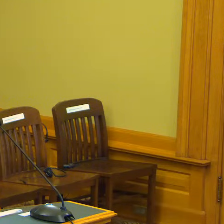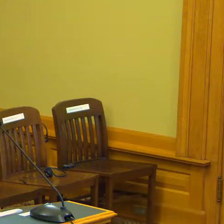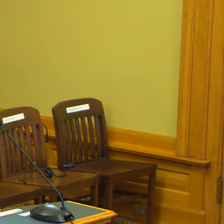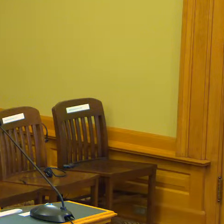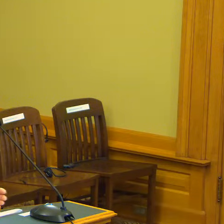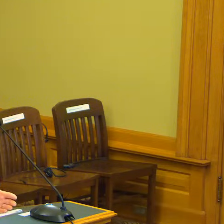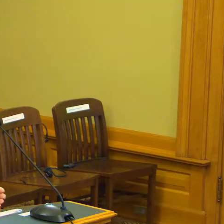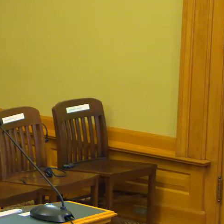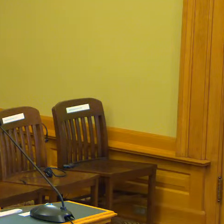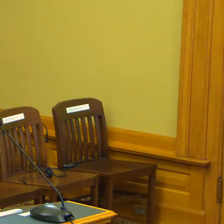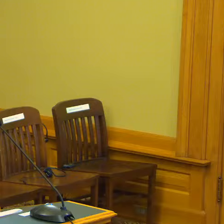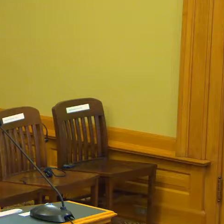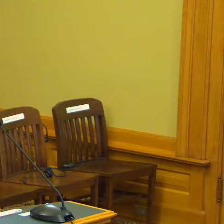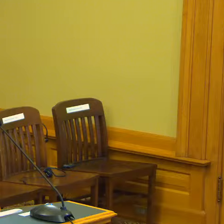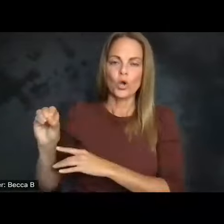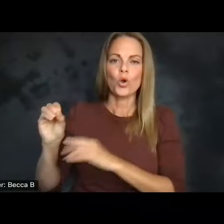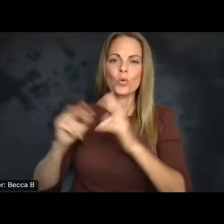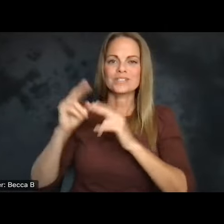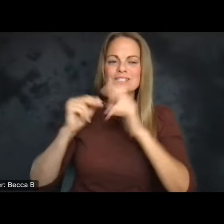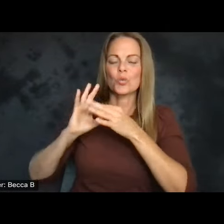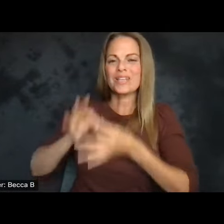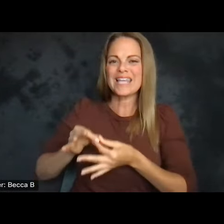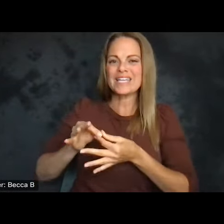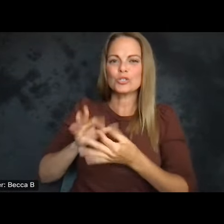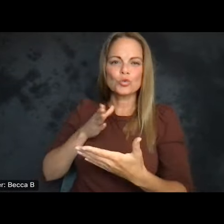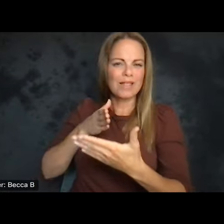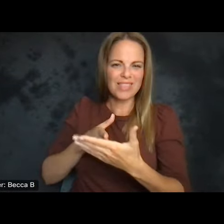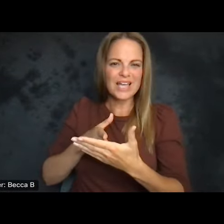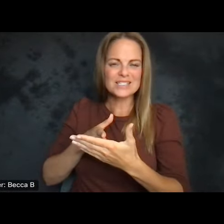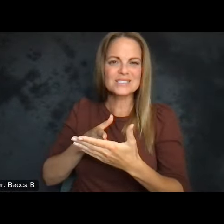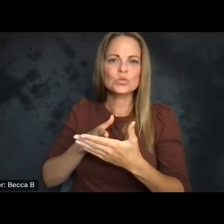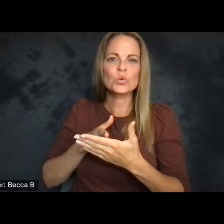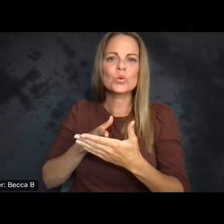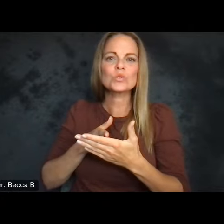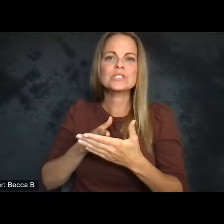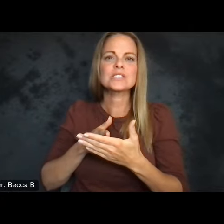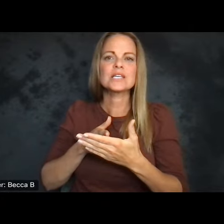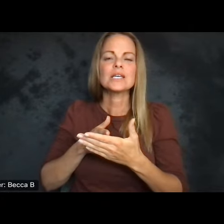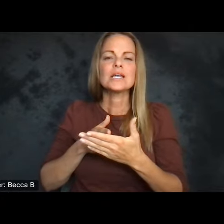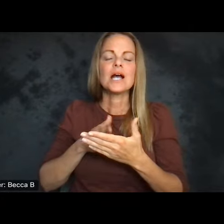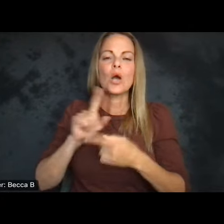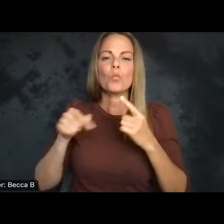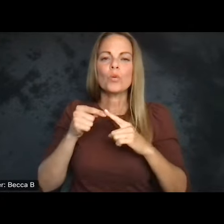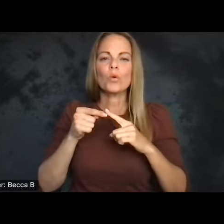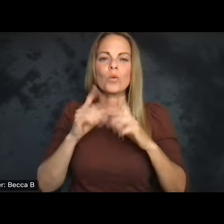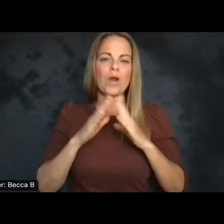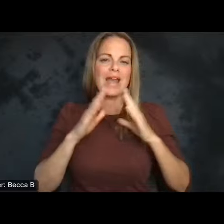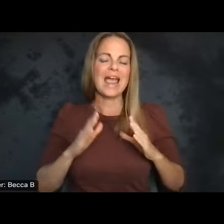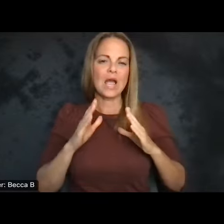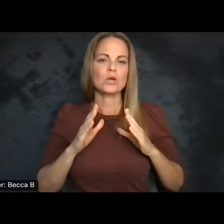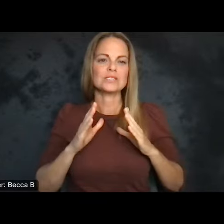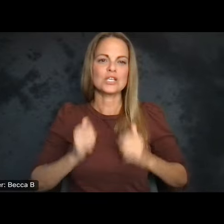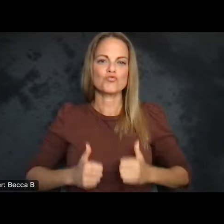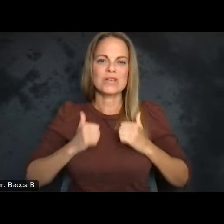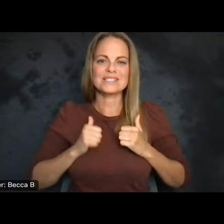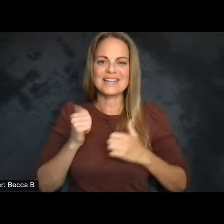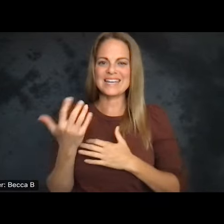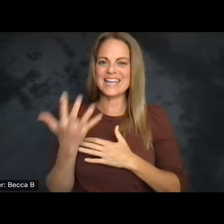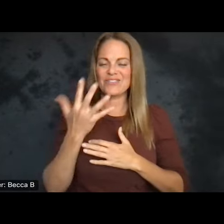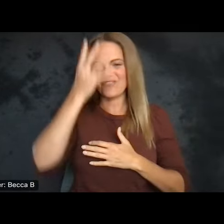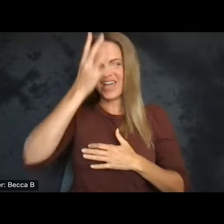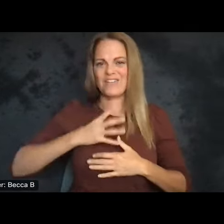a lawsuit regarding conditions of confinement, particular to Hutch, when we were housing residents in 5-man cells that were designed for